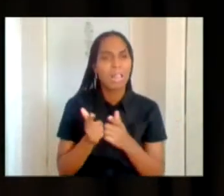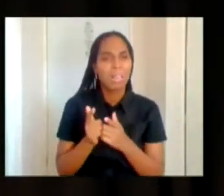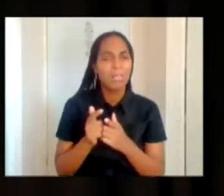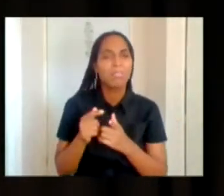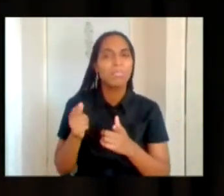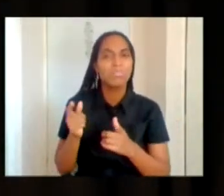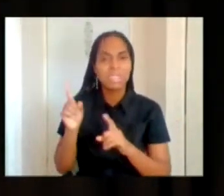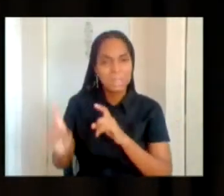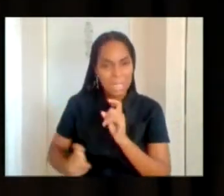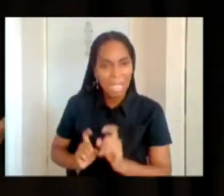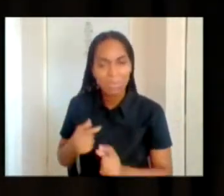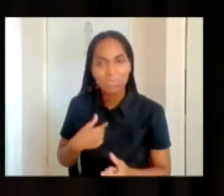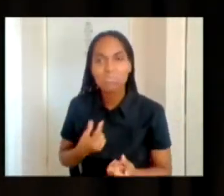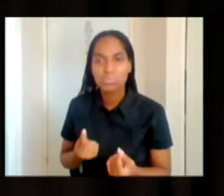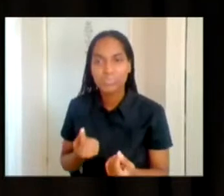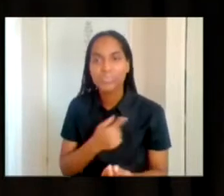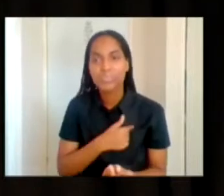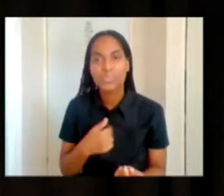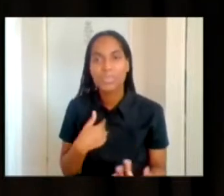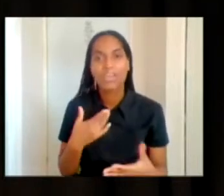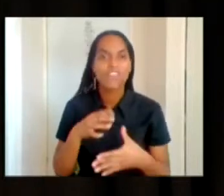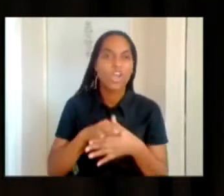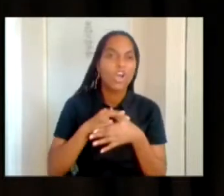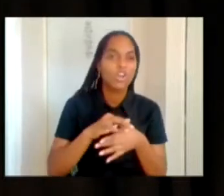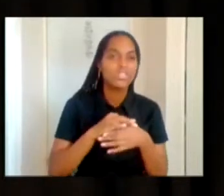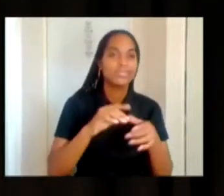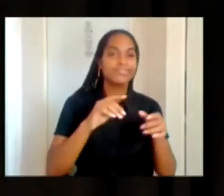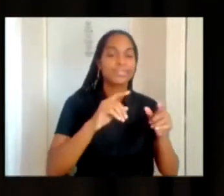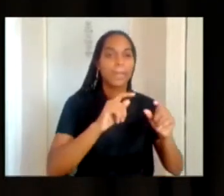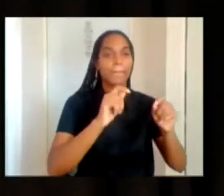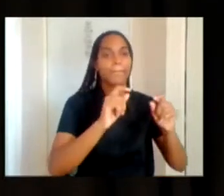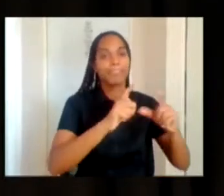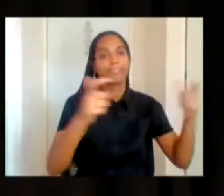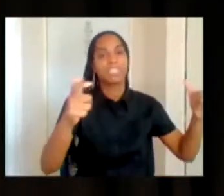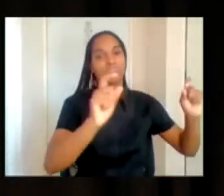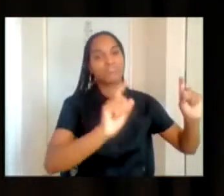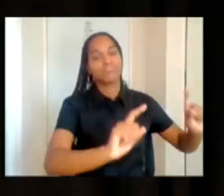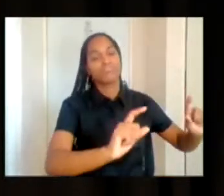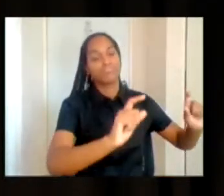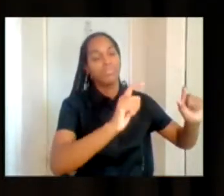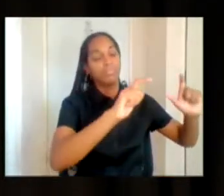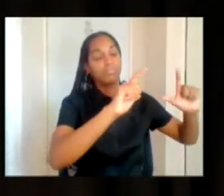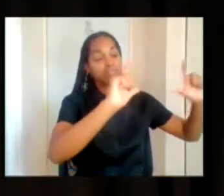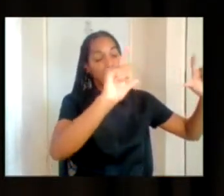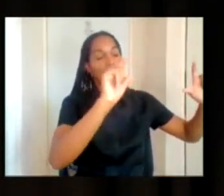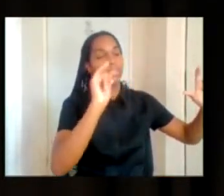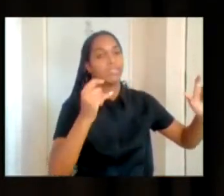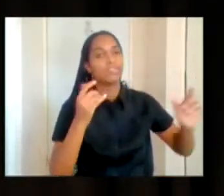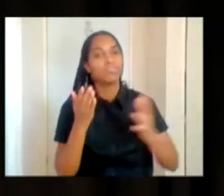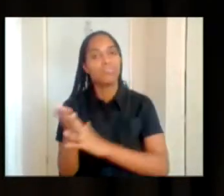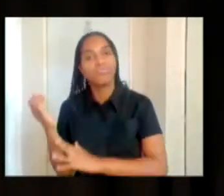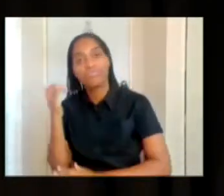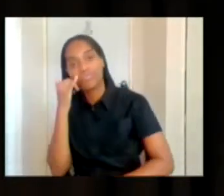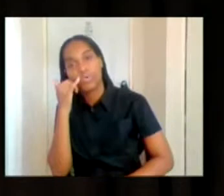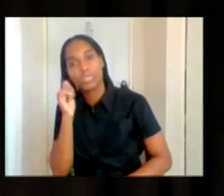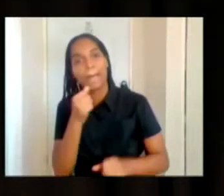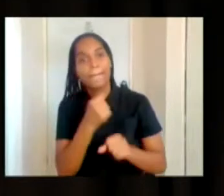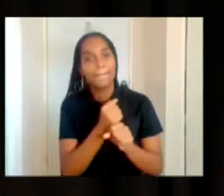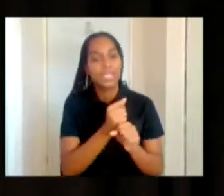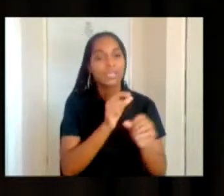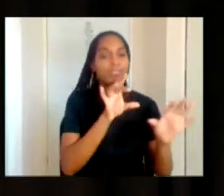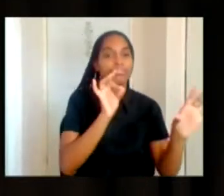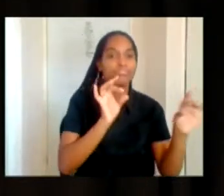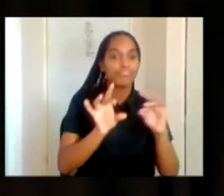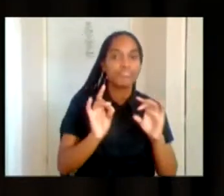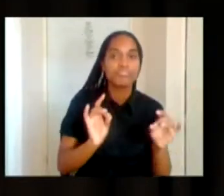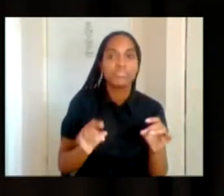had content on the big screen that then talks to the phone, and you can make selections about what,